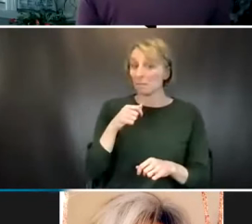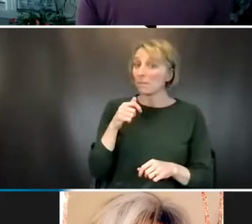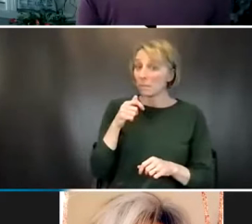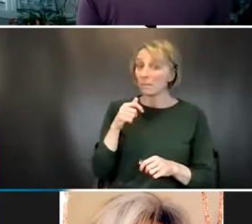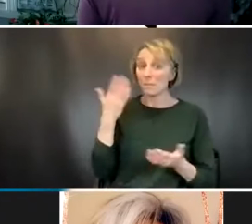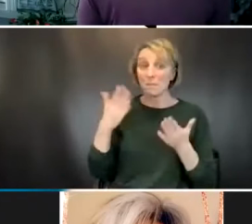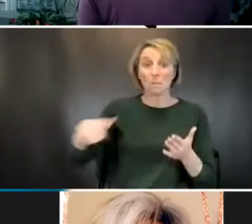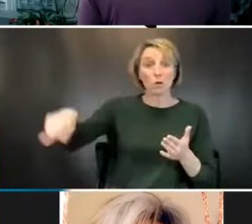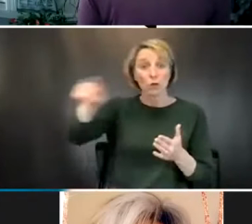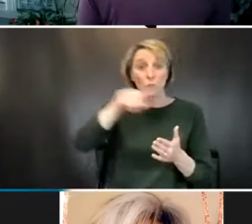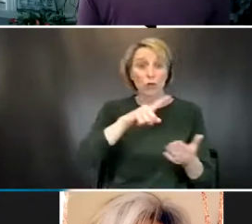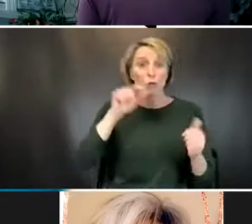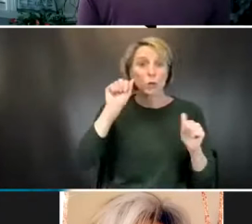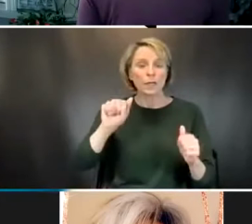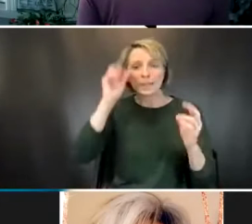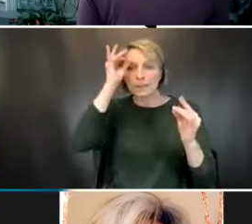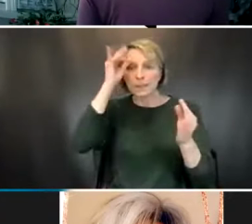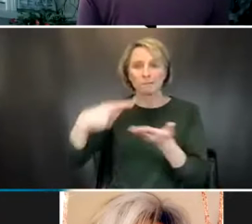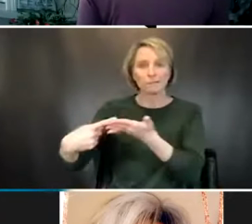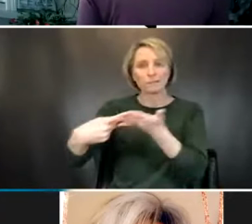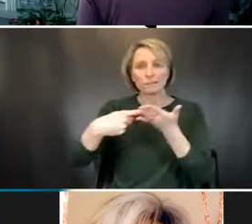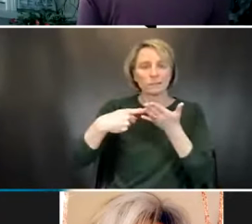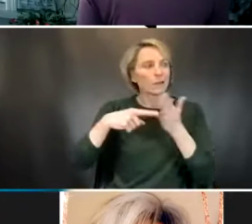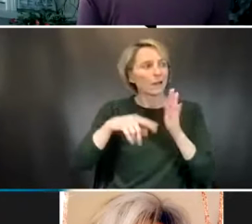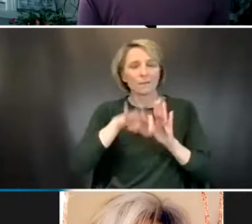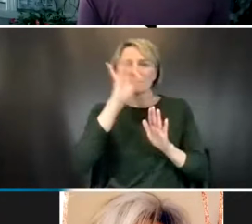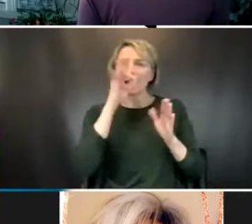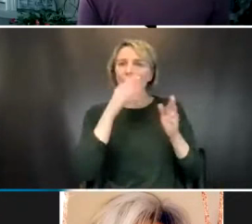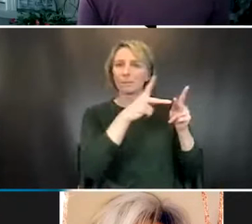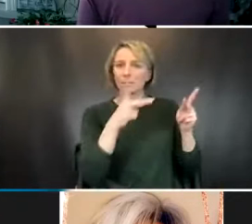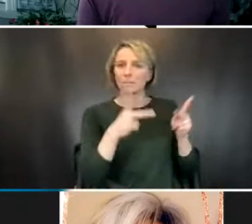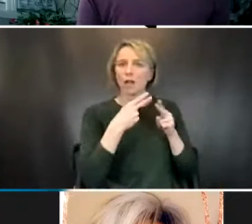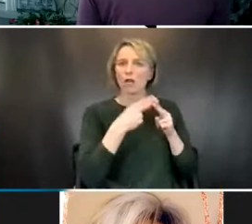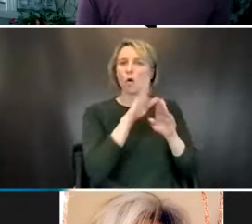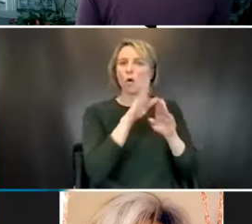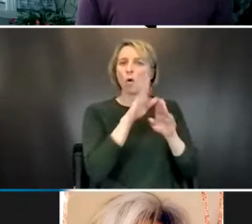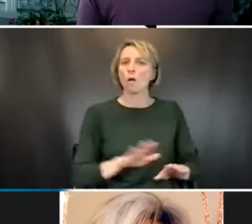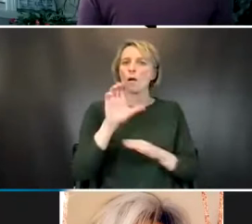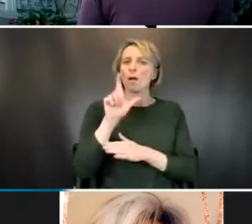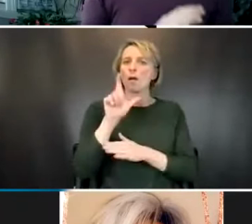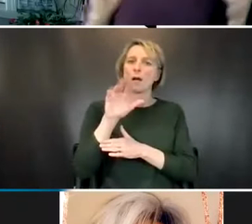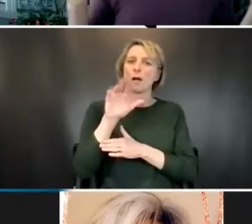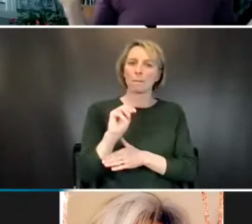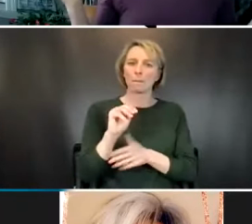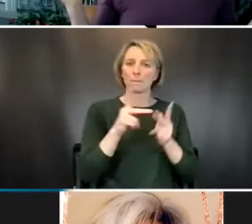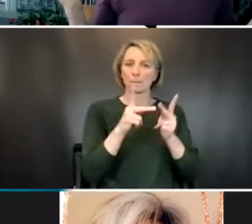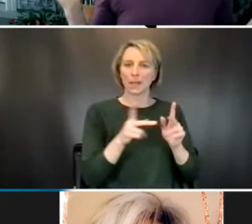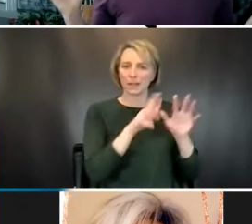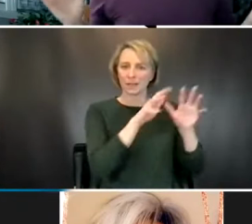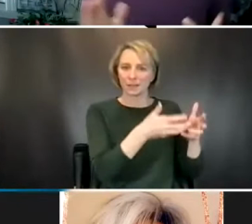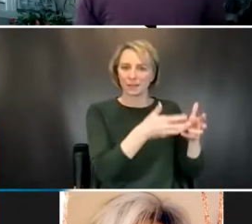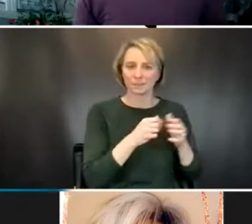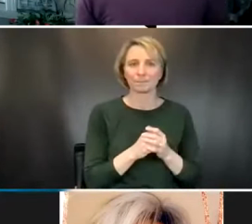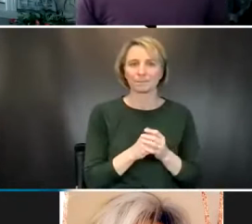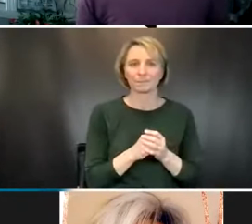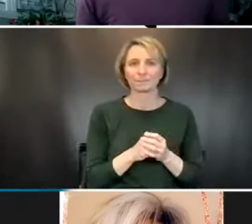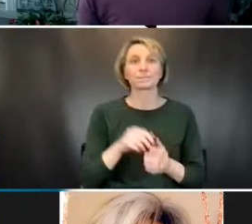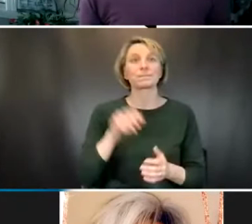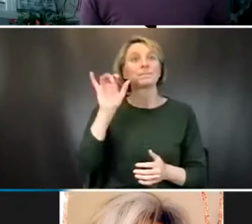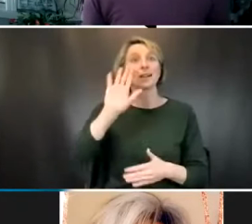look at and find a little place to make a calm space. So that's all my information for this